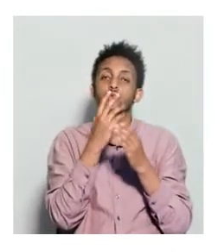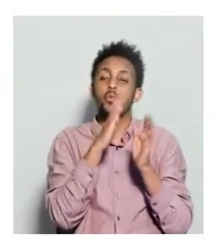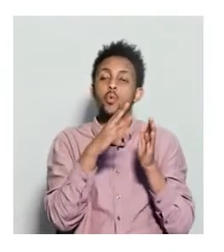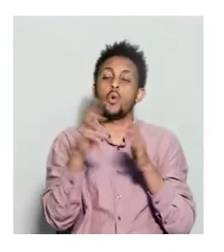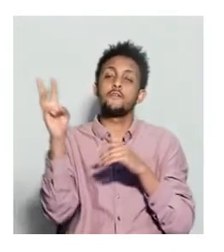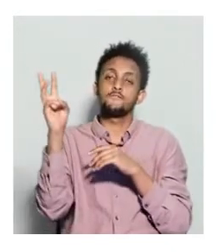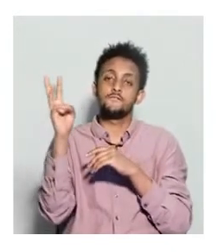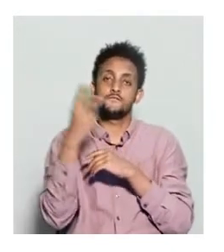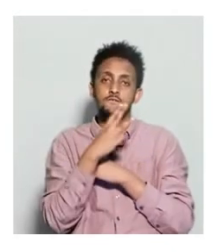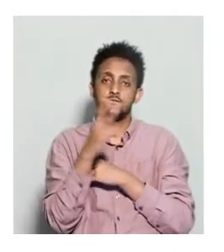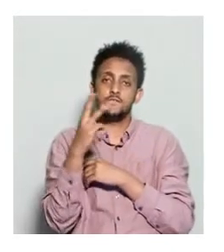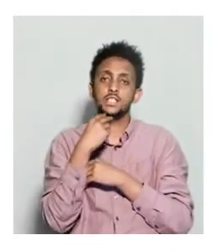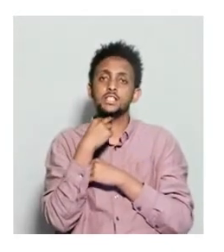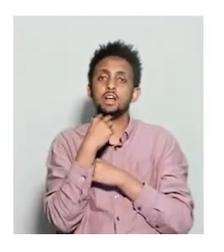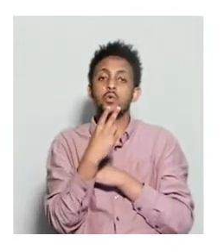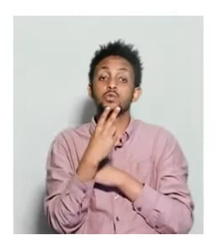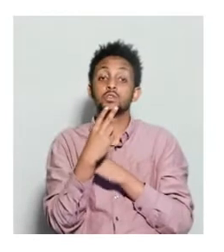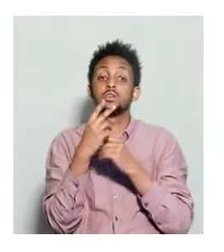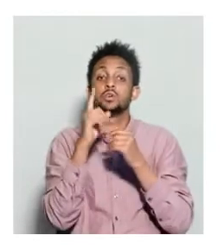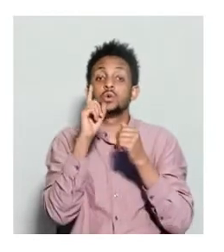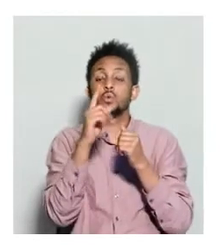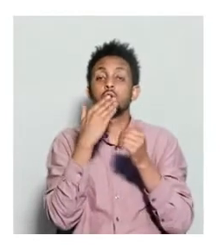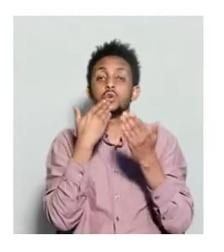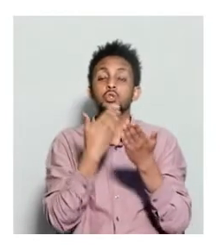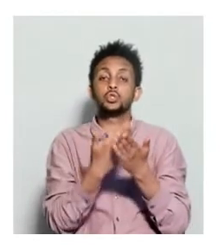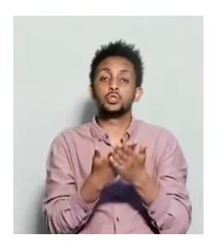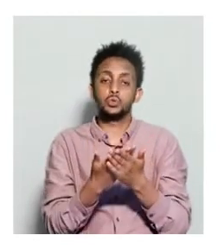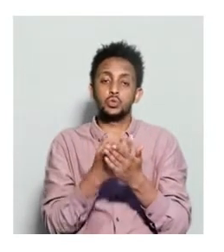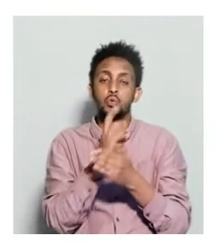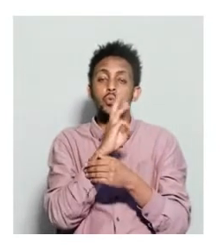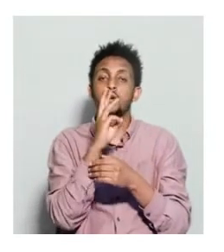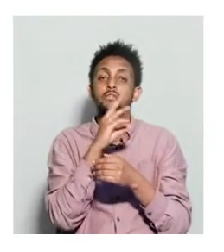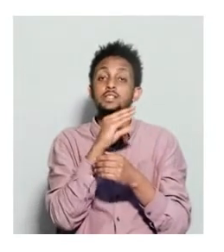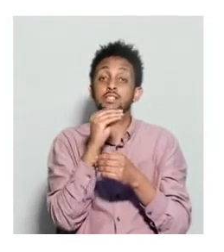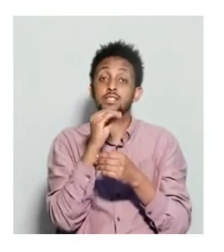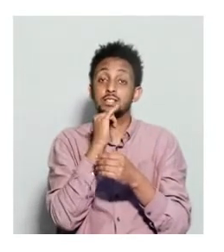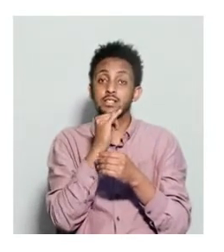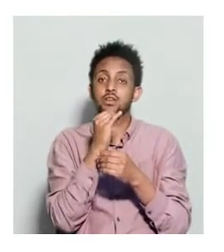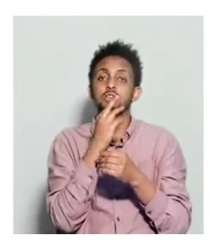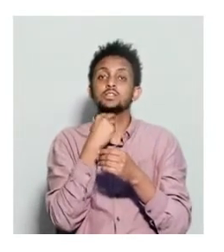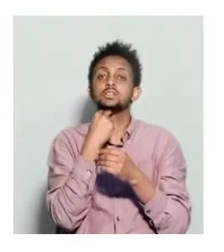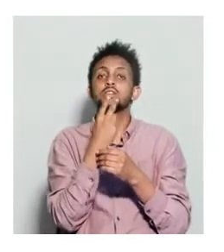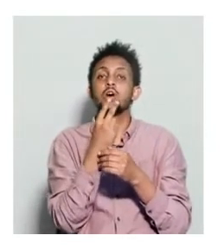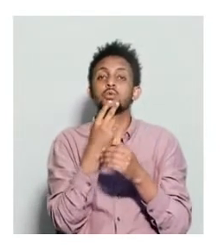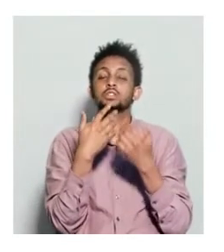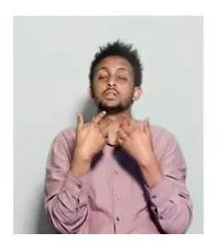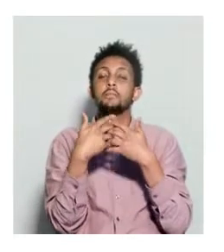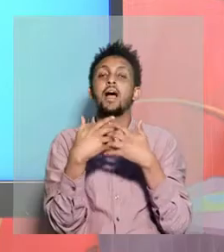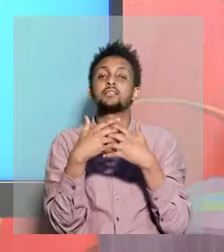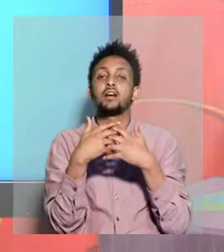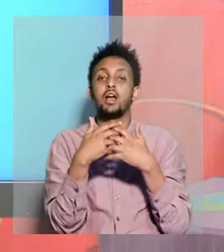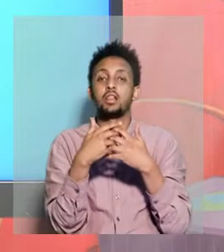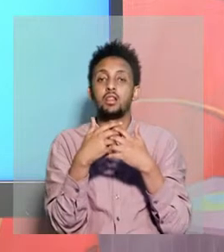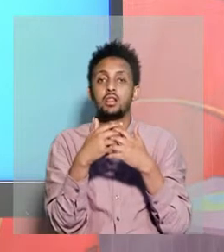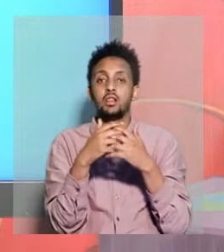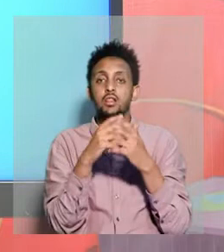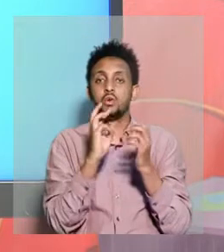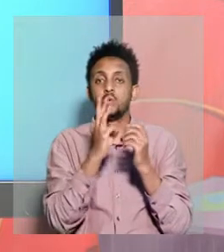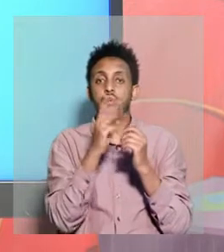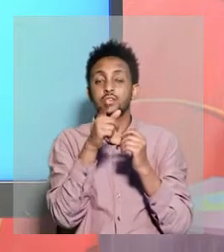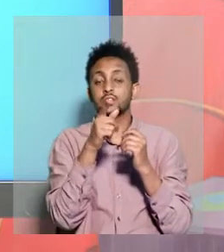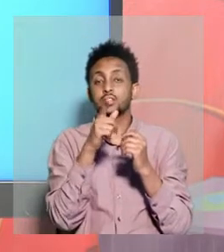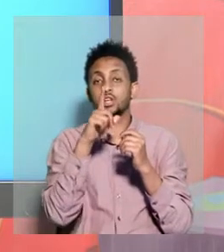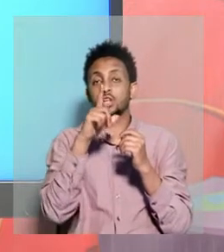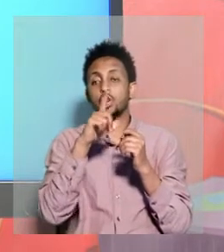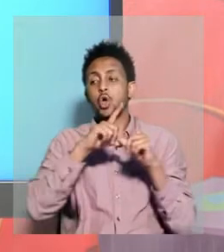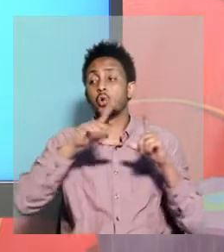have different waves. Among that, one good wave is sound wave. Sound wave is a mechanical wave, and as well as it's